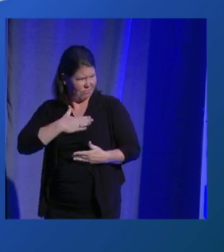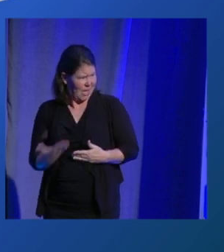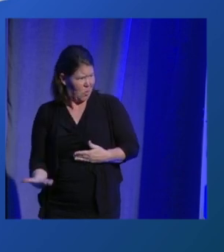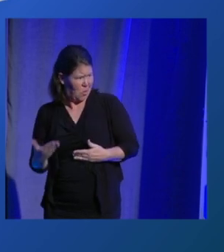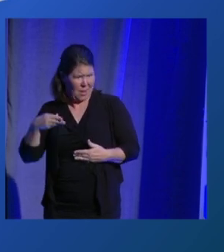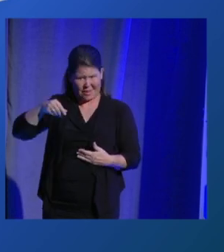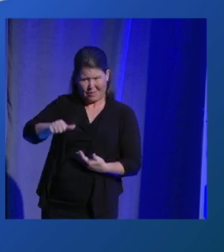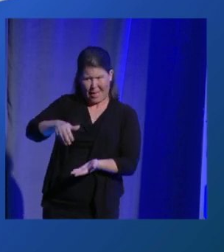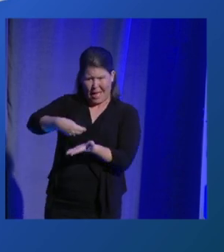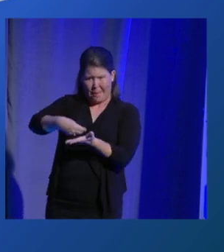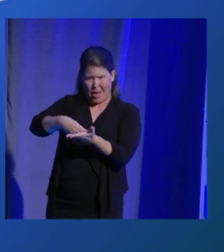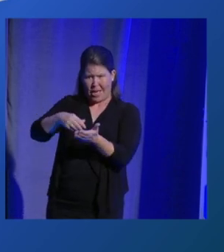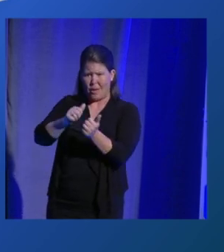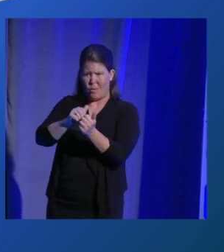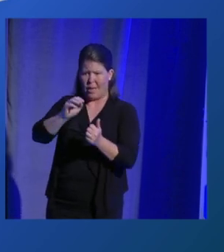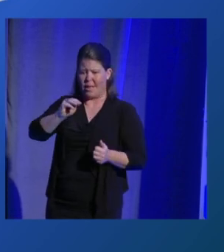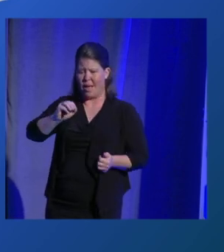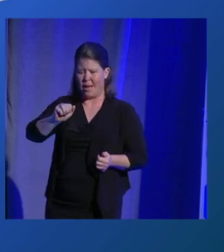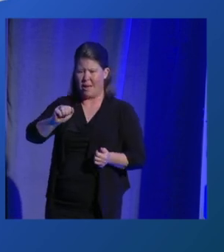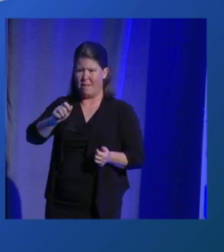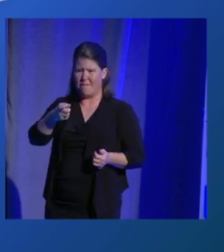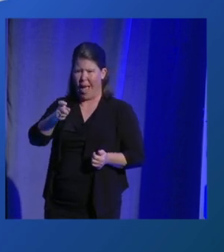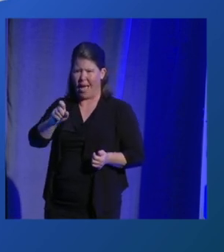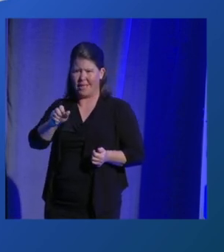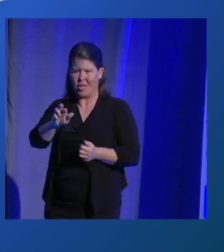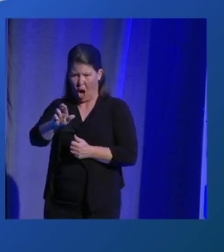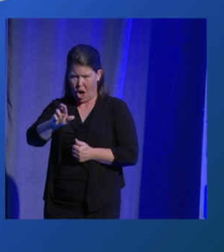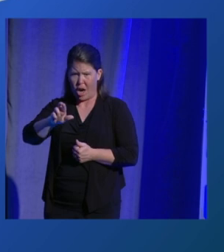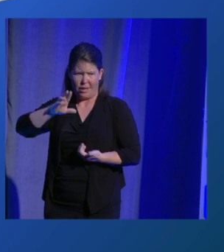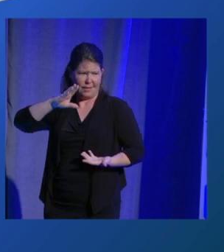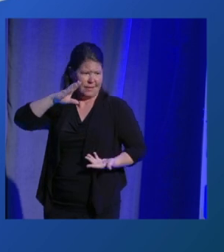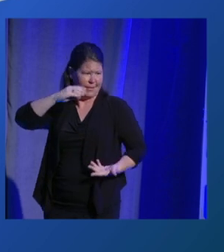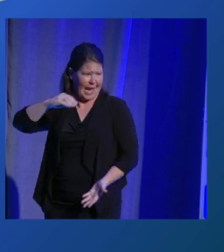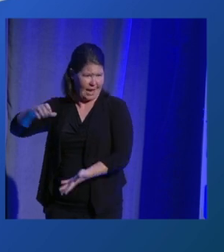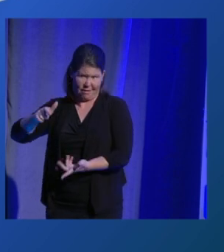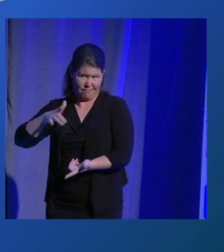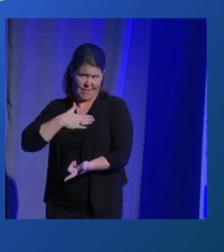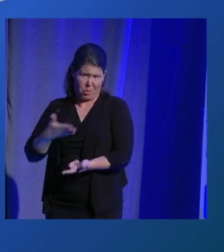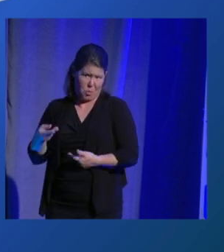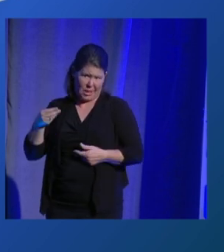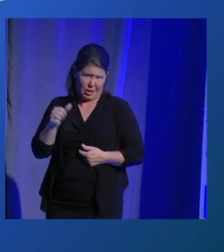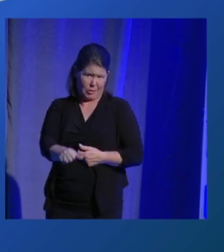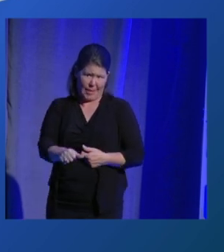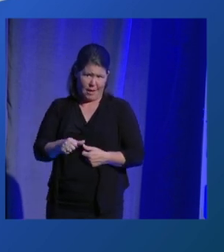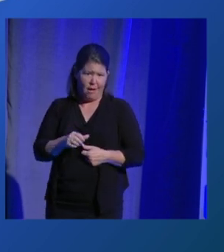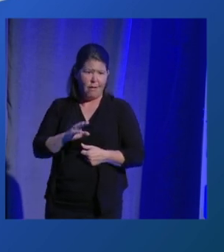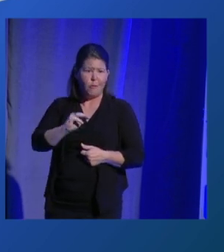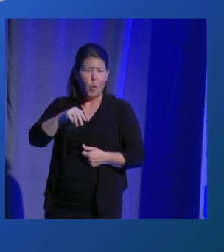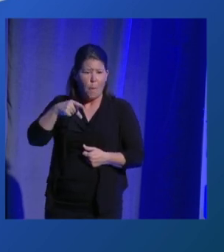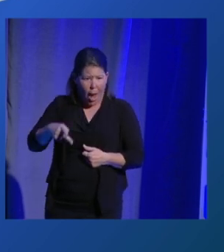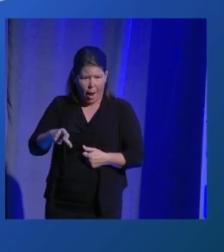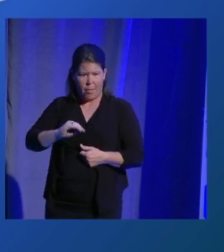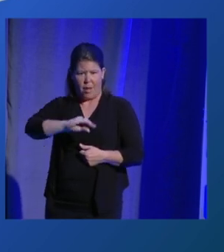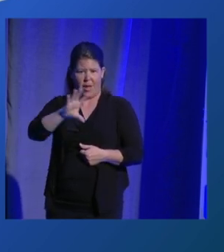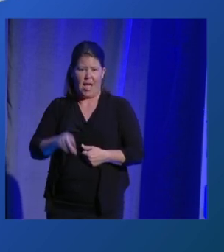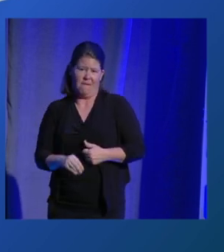and uh they were willing to spend the money to map the buildings of